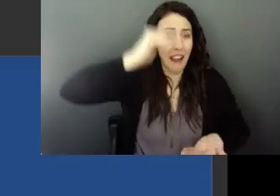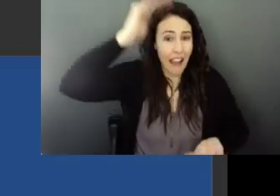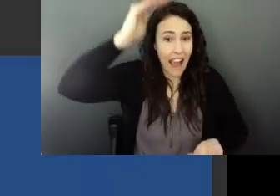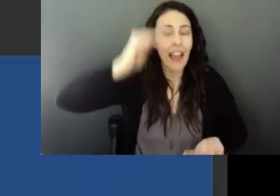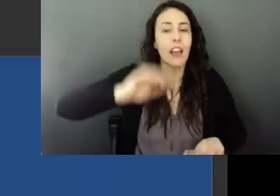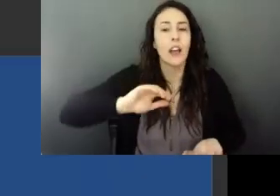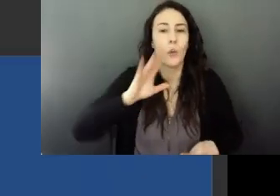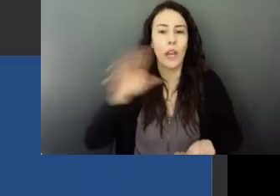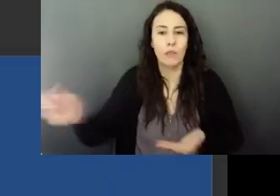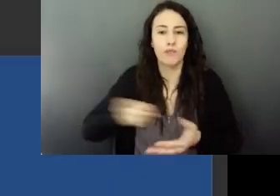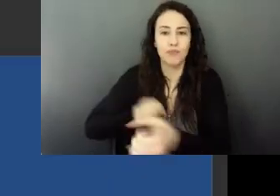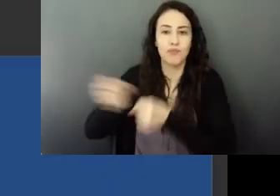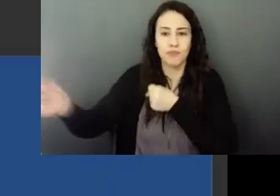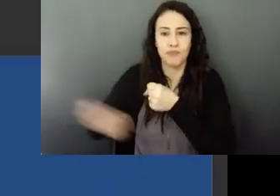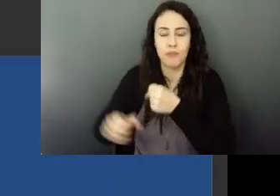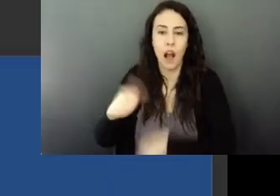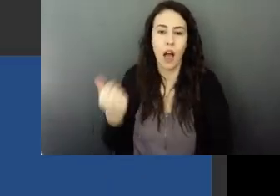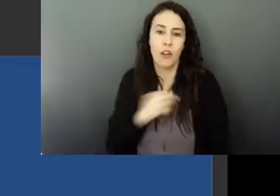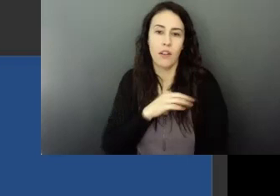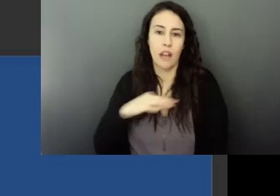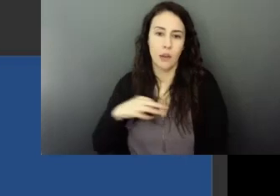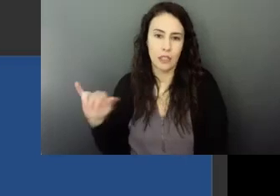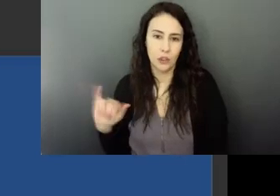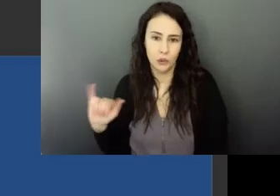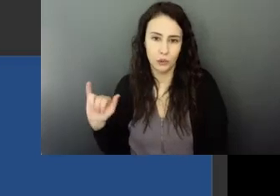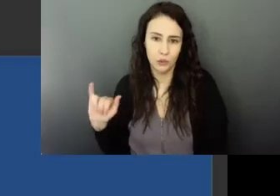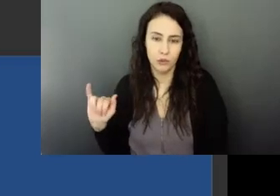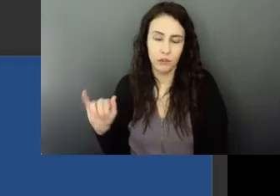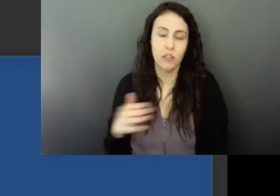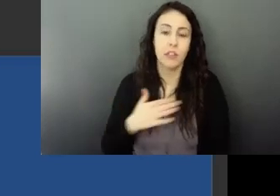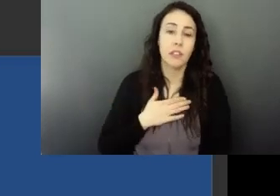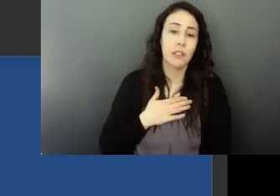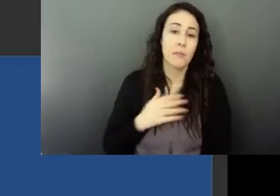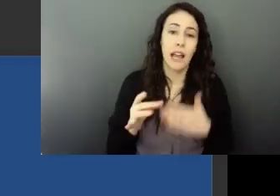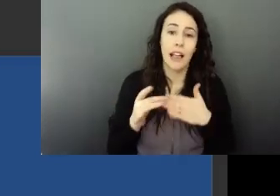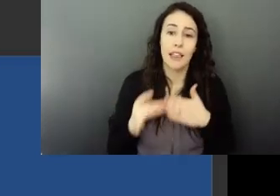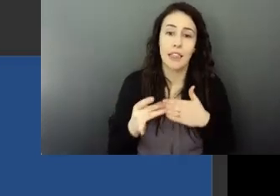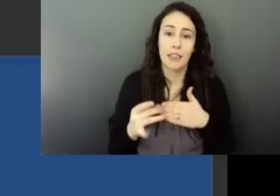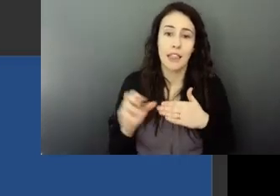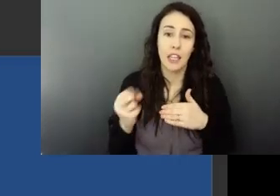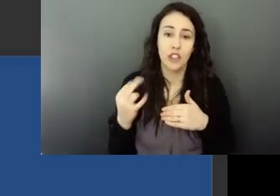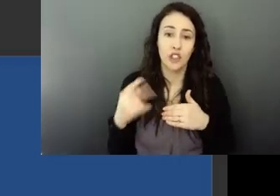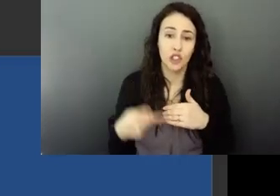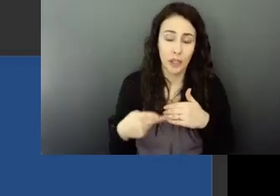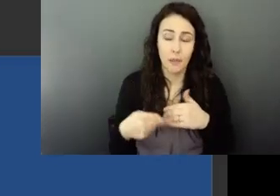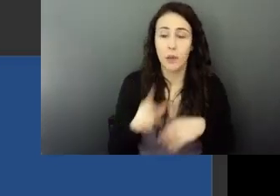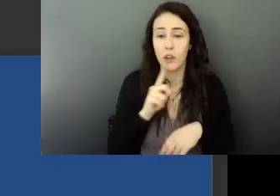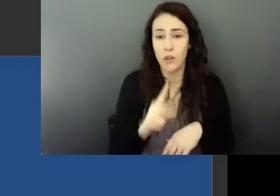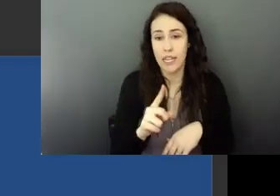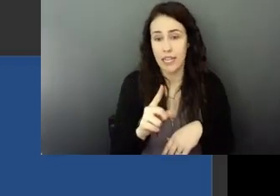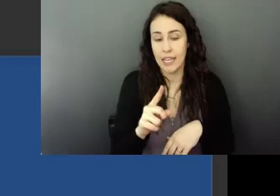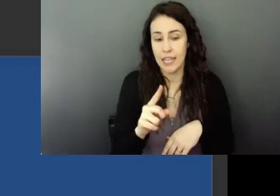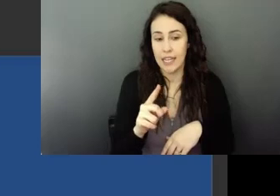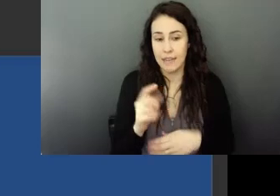well. My leadership is really cognizant of, we do well when